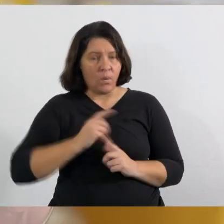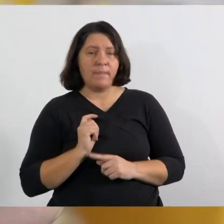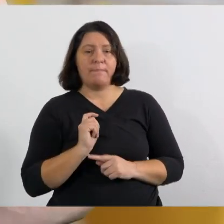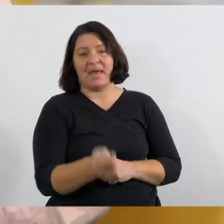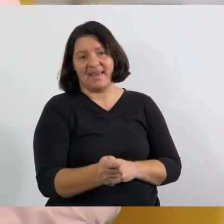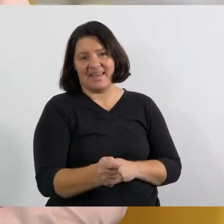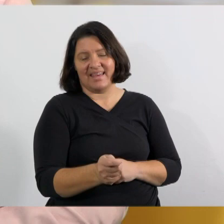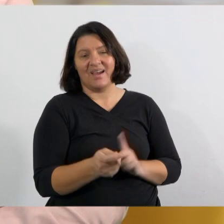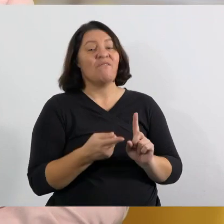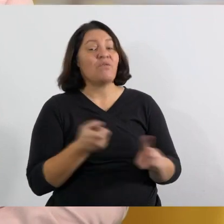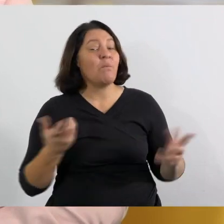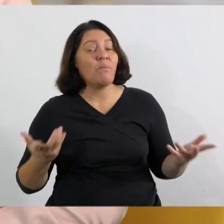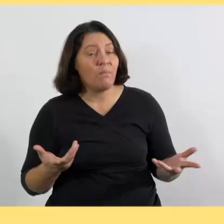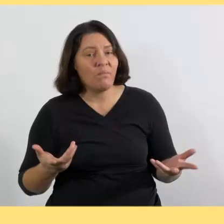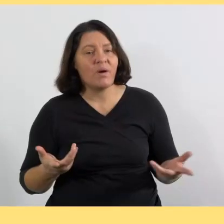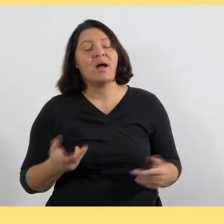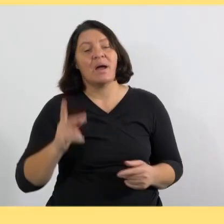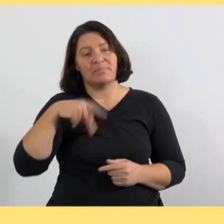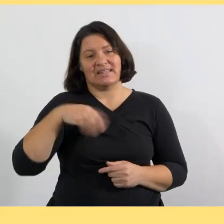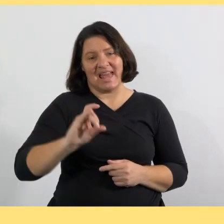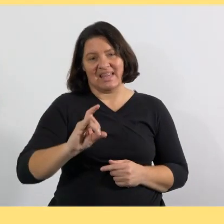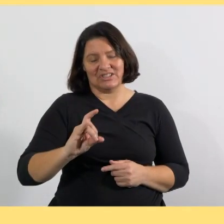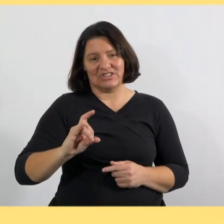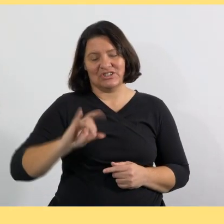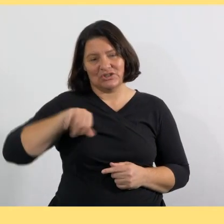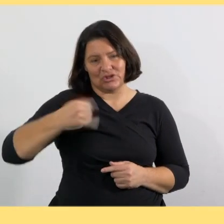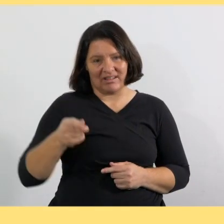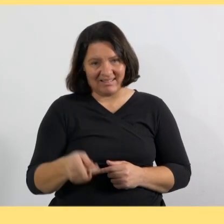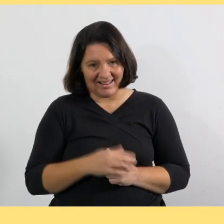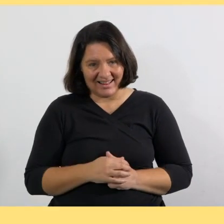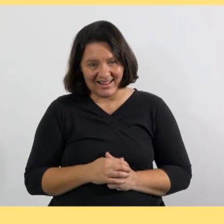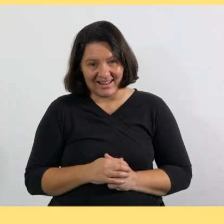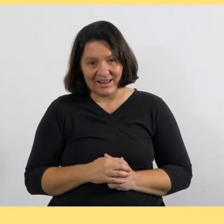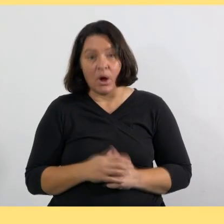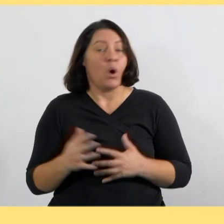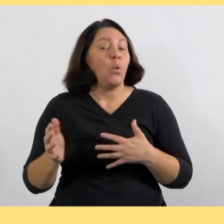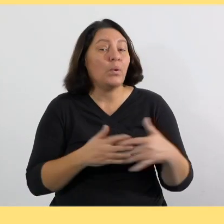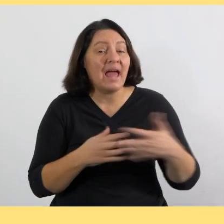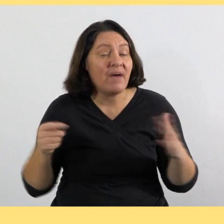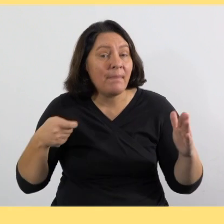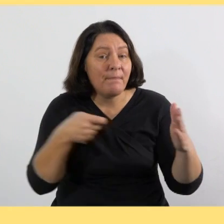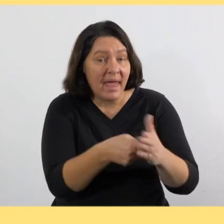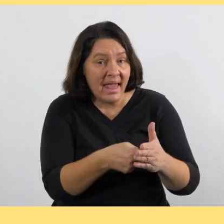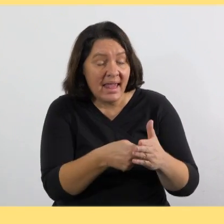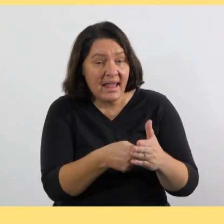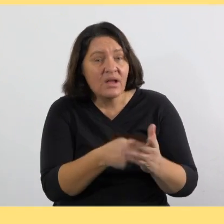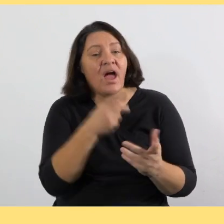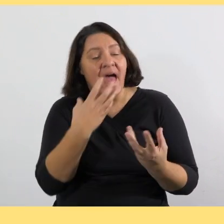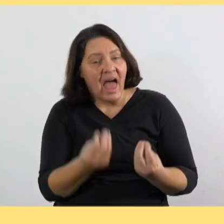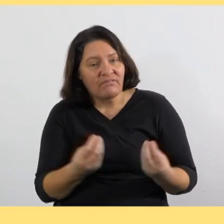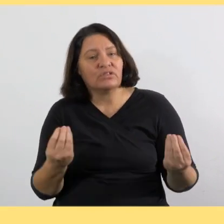therefore, from our petty cash journal. And whatever we pay to have the